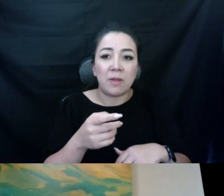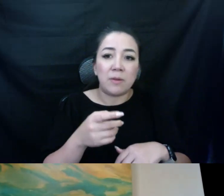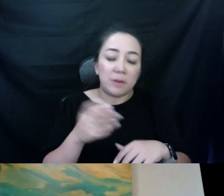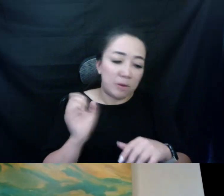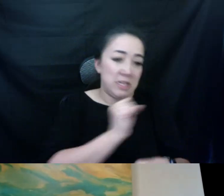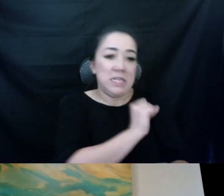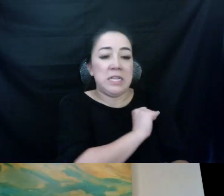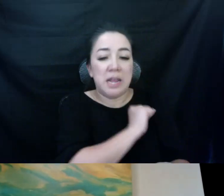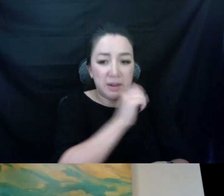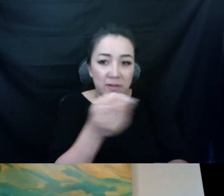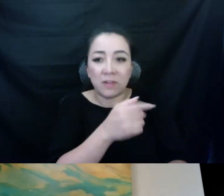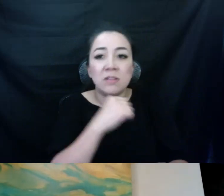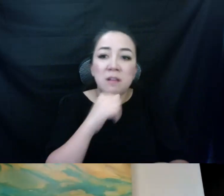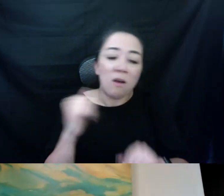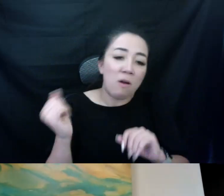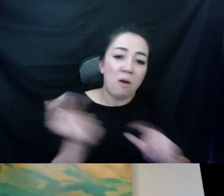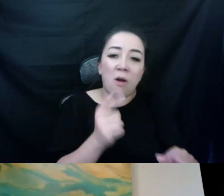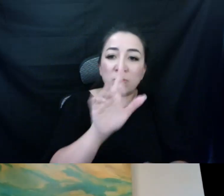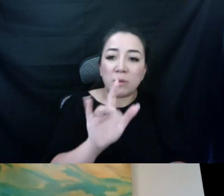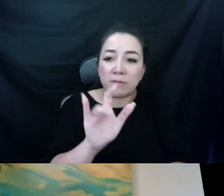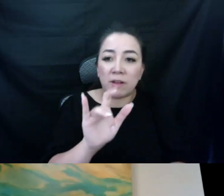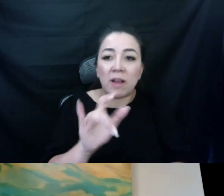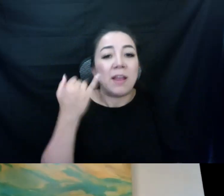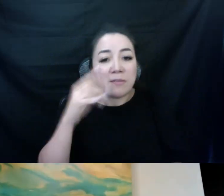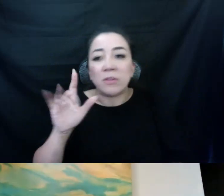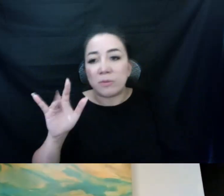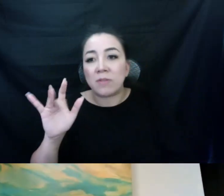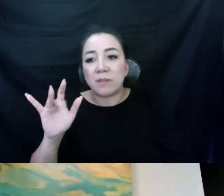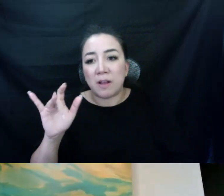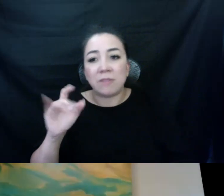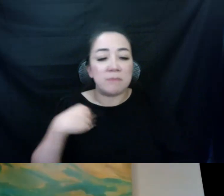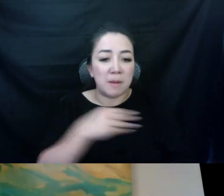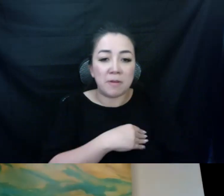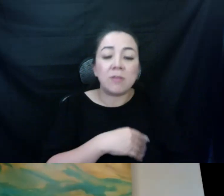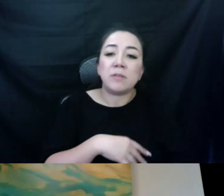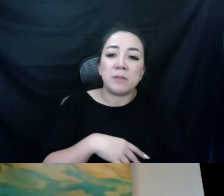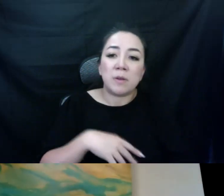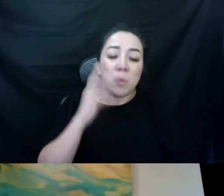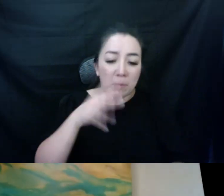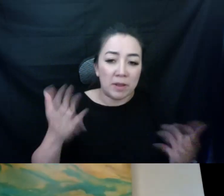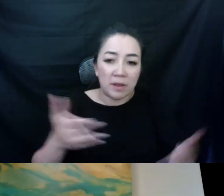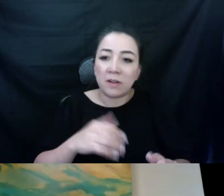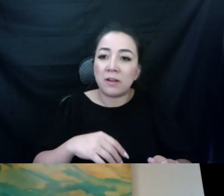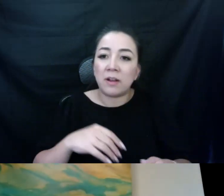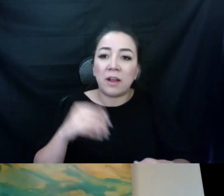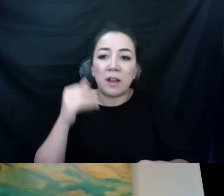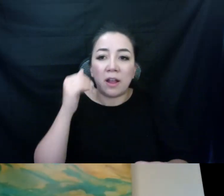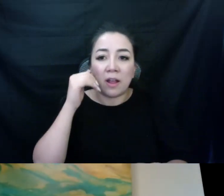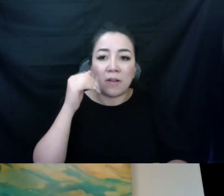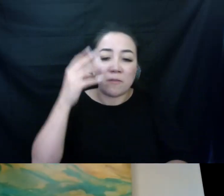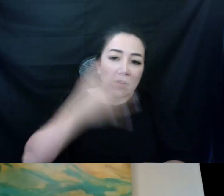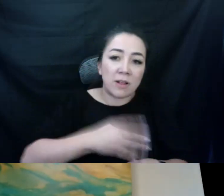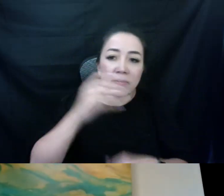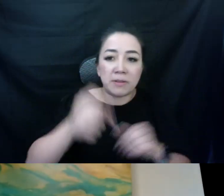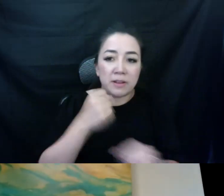that not all 25, if there was 25 or even if it was up to 21, are gonna be here 4 times a year into